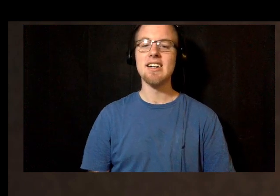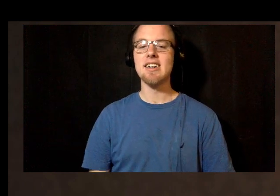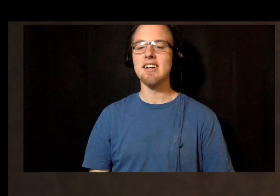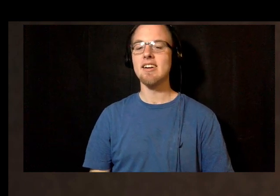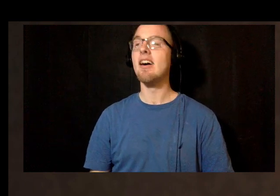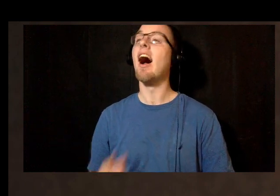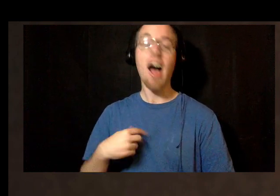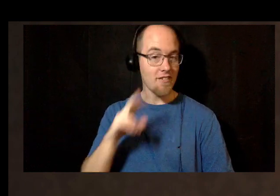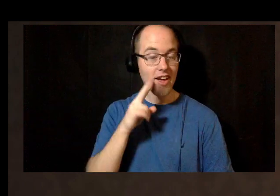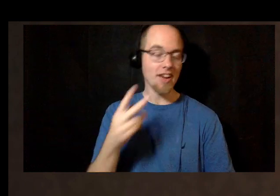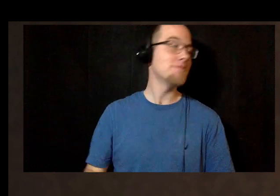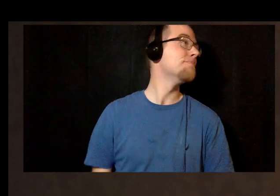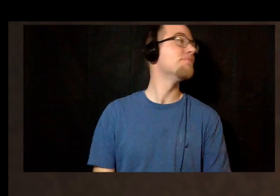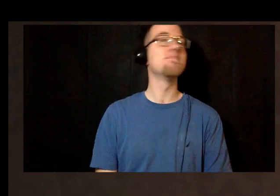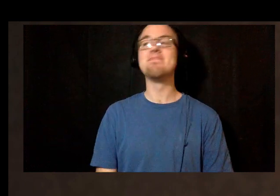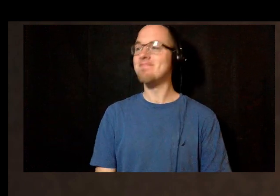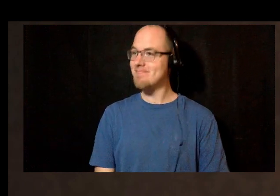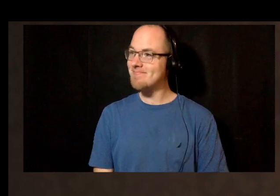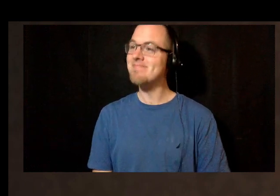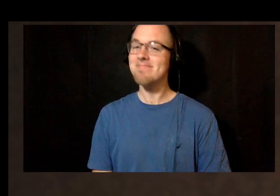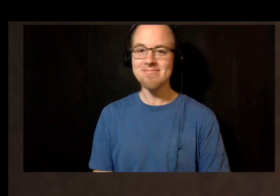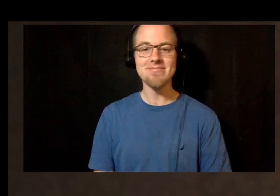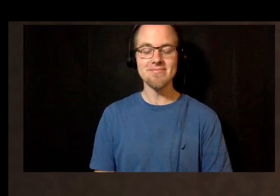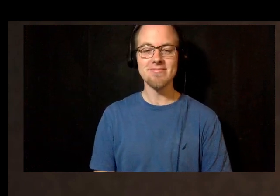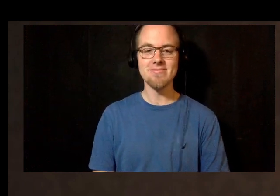I'm vegan.